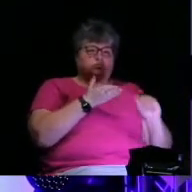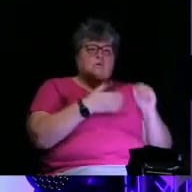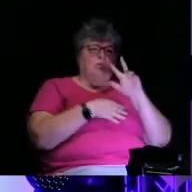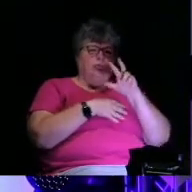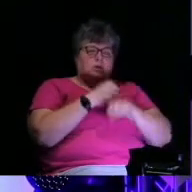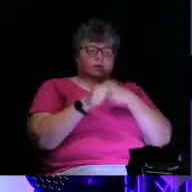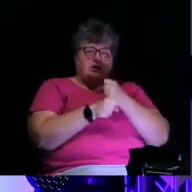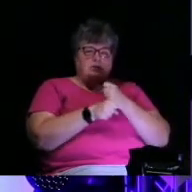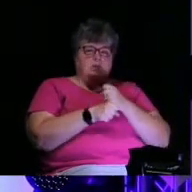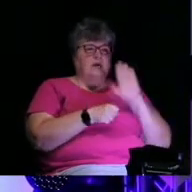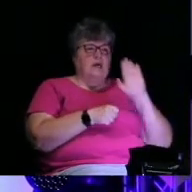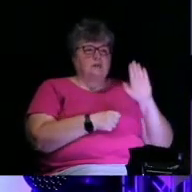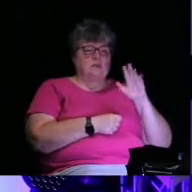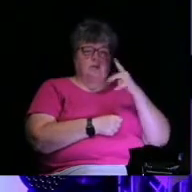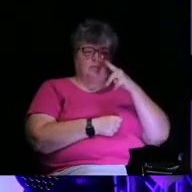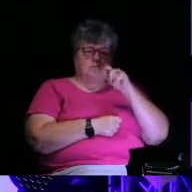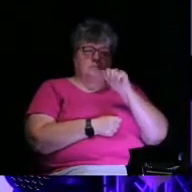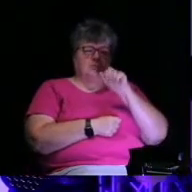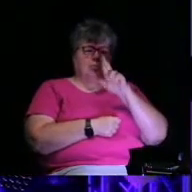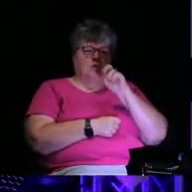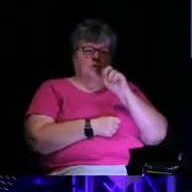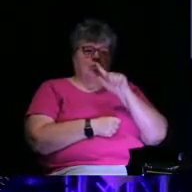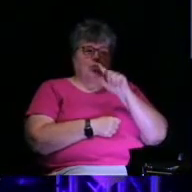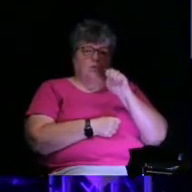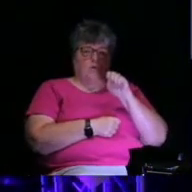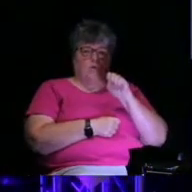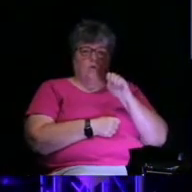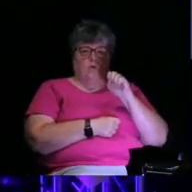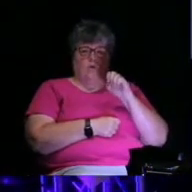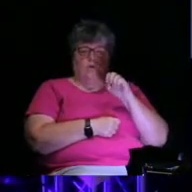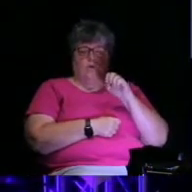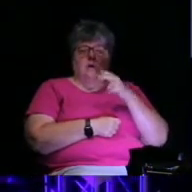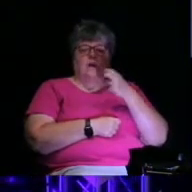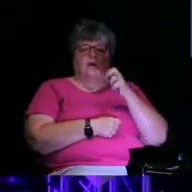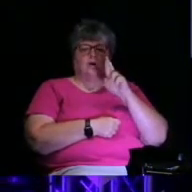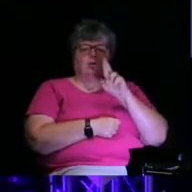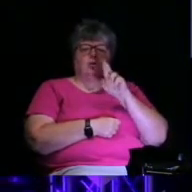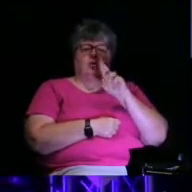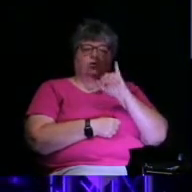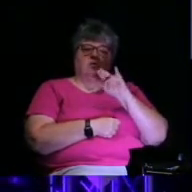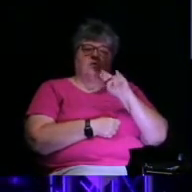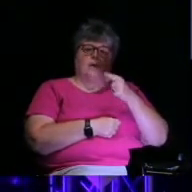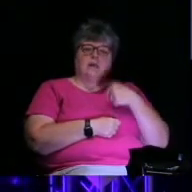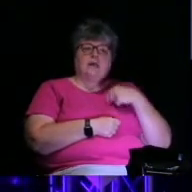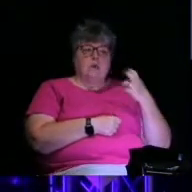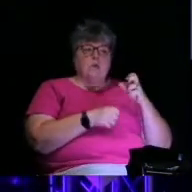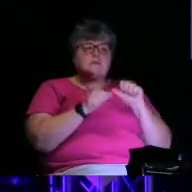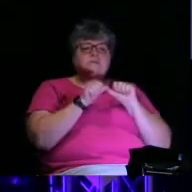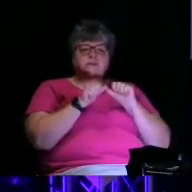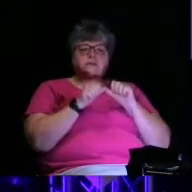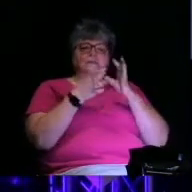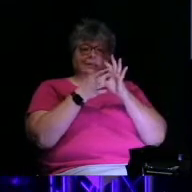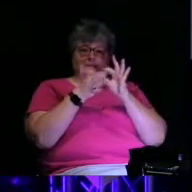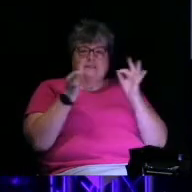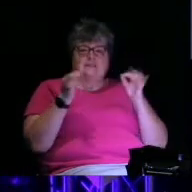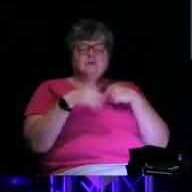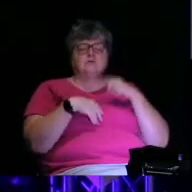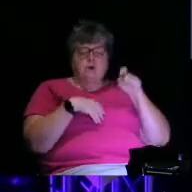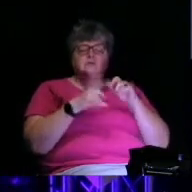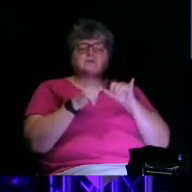that at his parole hearing, he was sentenced to life. He was not supposed to get out. At his parole hearing, the warden spoke on his behalf. and said, this man needs to be out. In